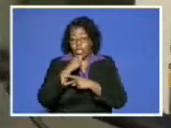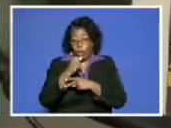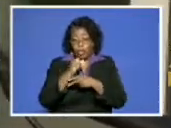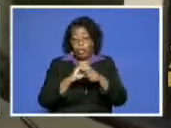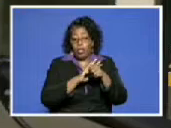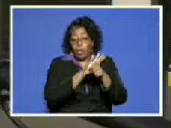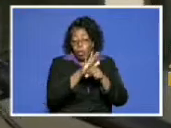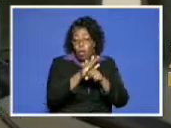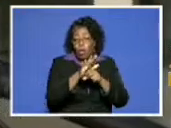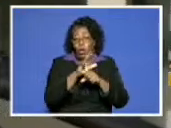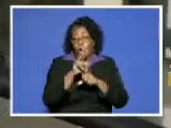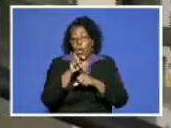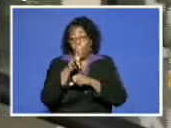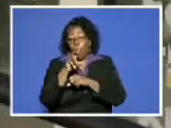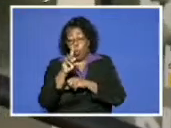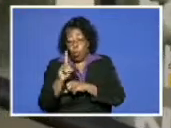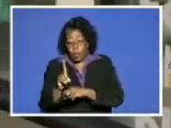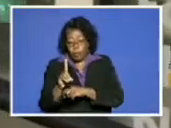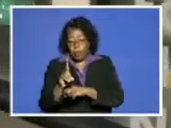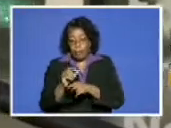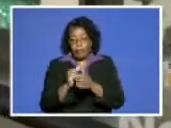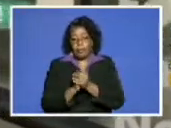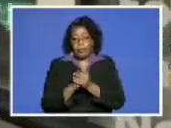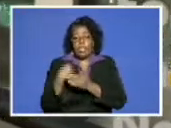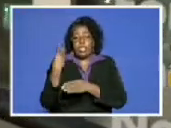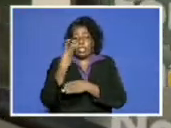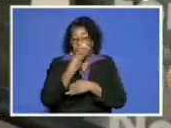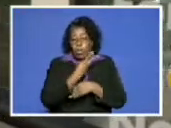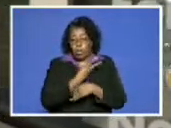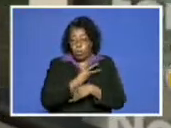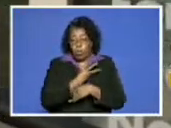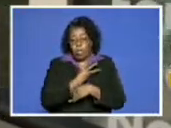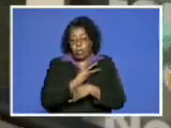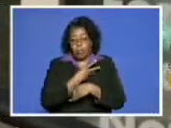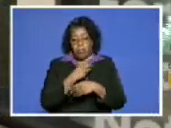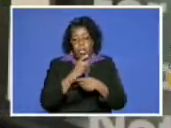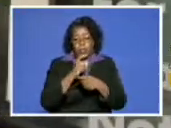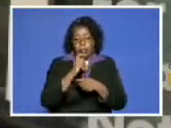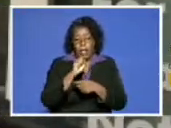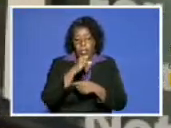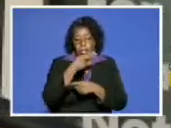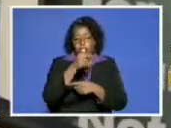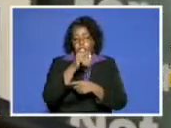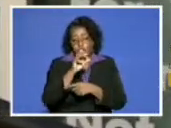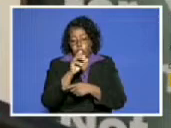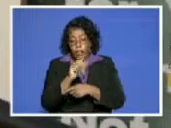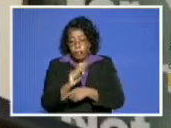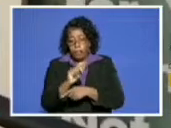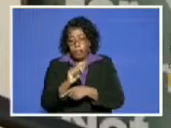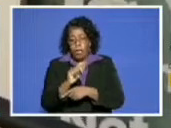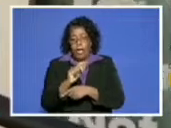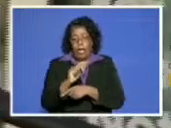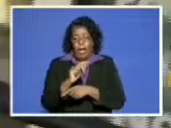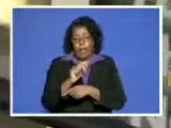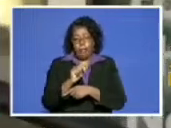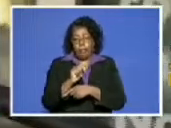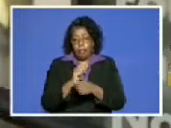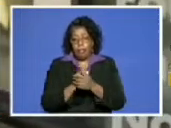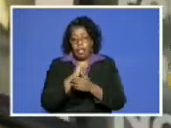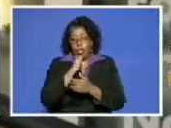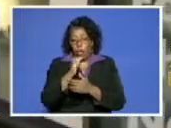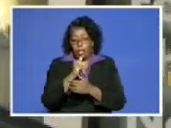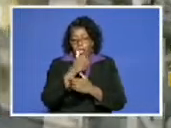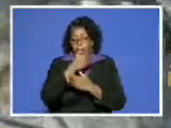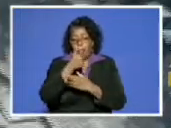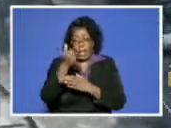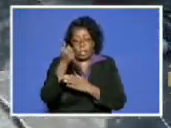ward. So we're able to, like we said, repurpose and make makeshift ward spaces, but of course they're not the best and